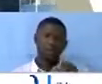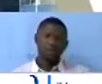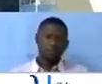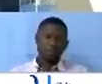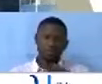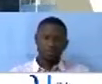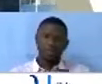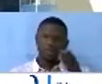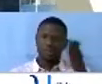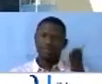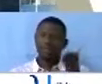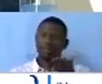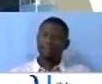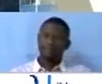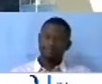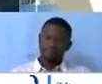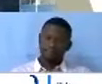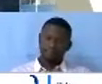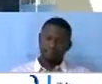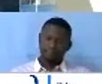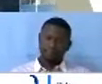During the